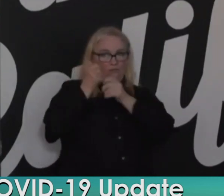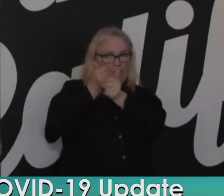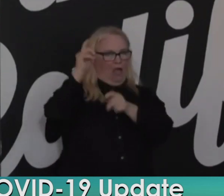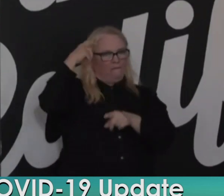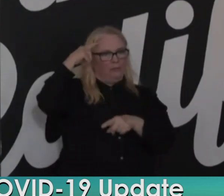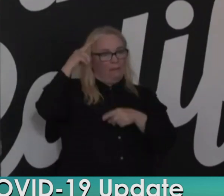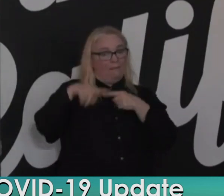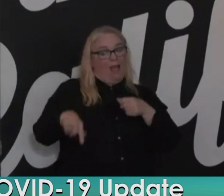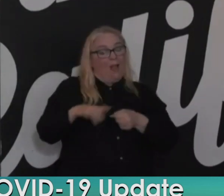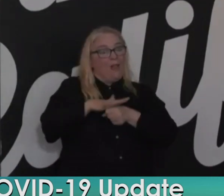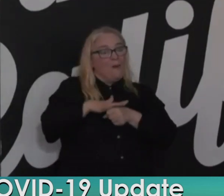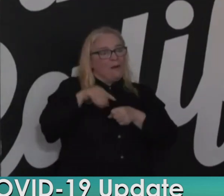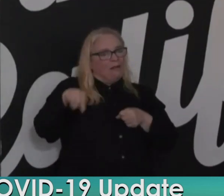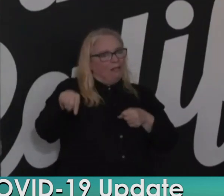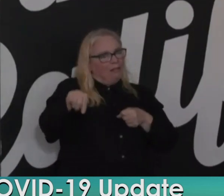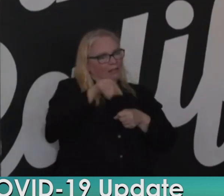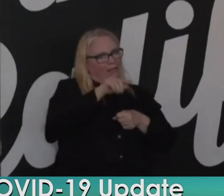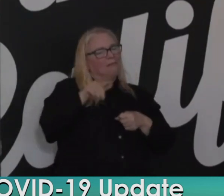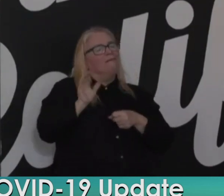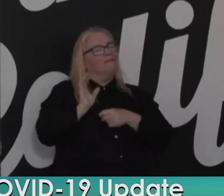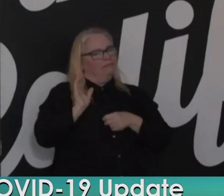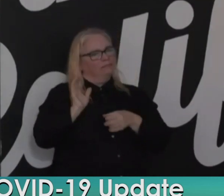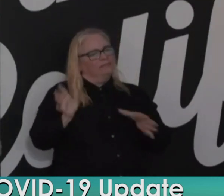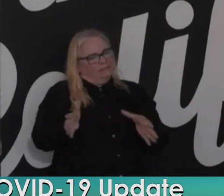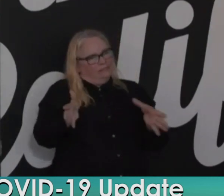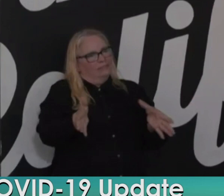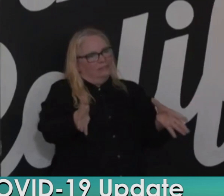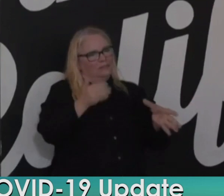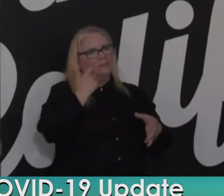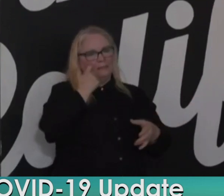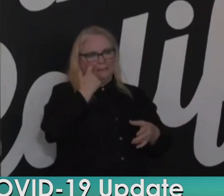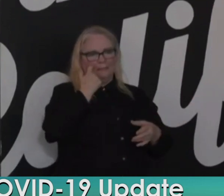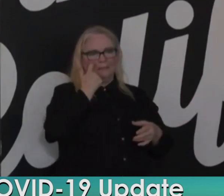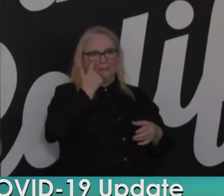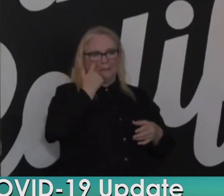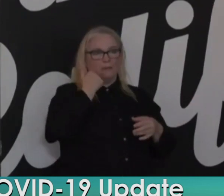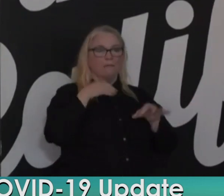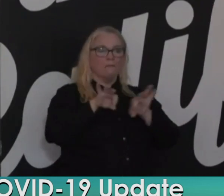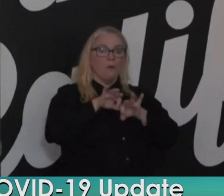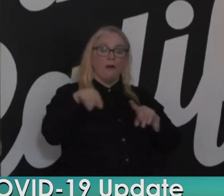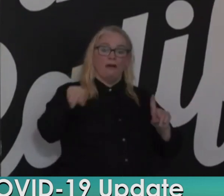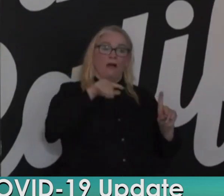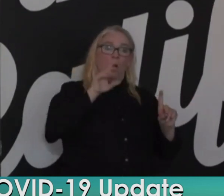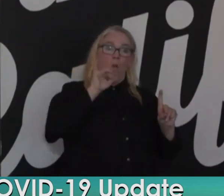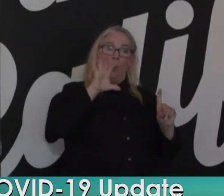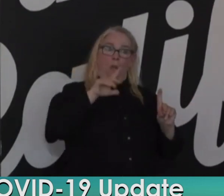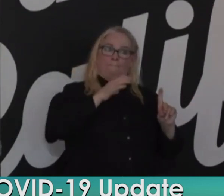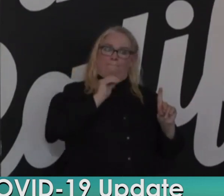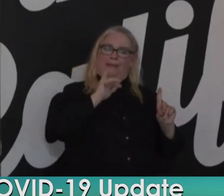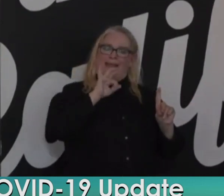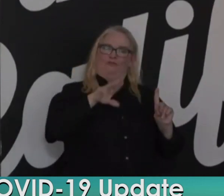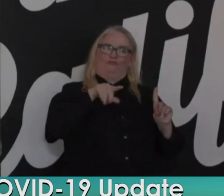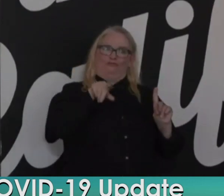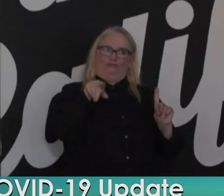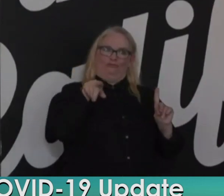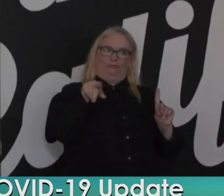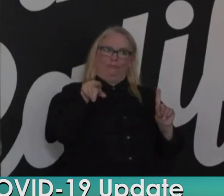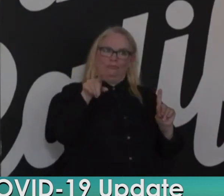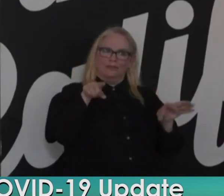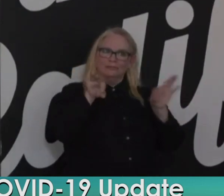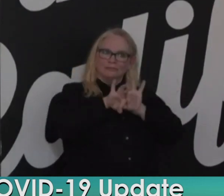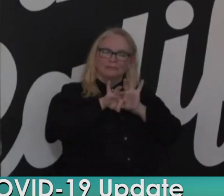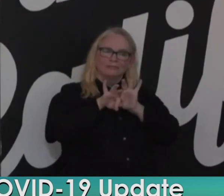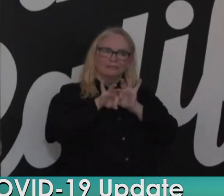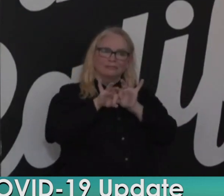local level. And that's why local electeds are so important. Mayors at this moment are so important. That collaborative spirit between